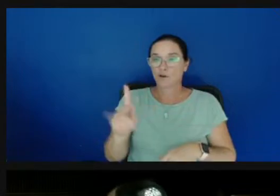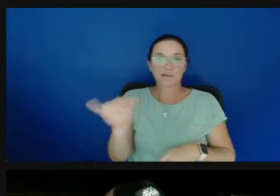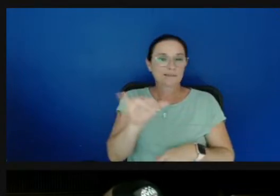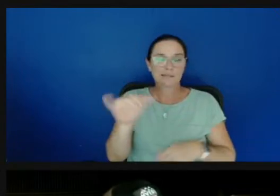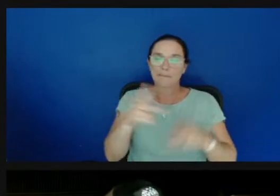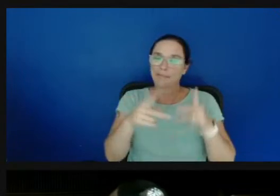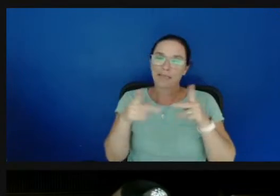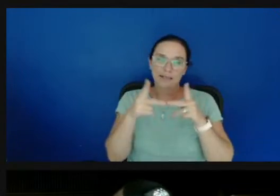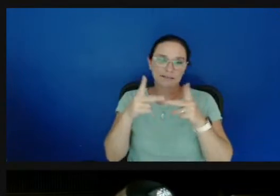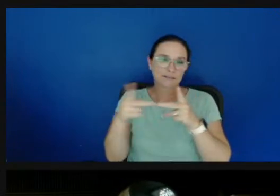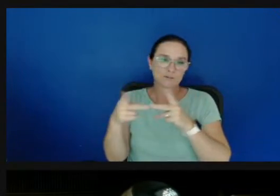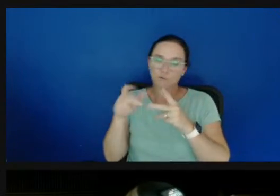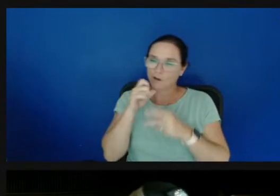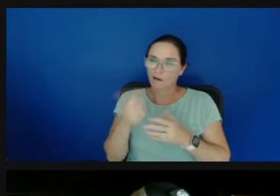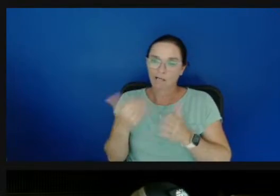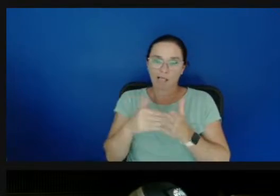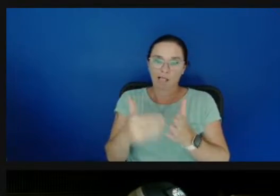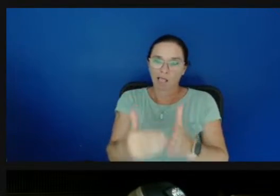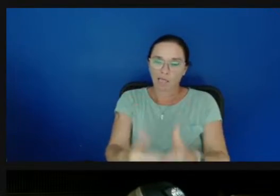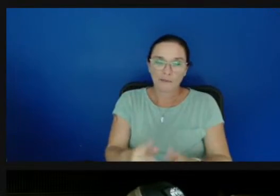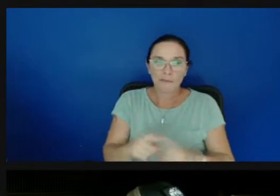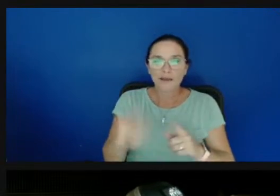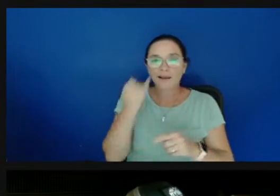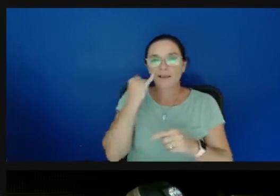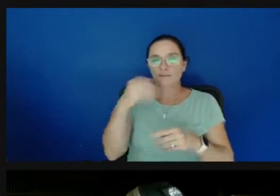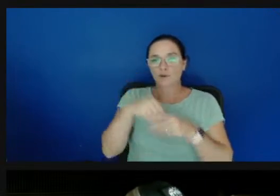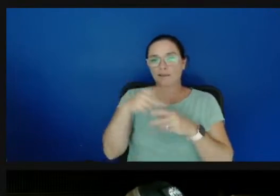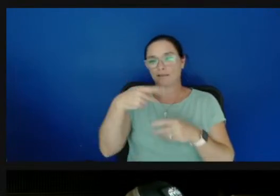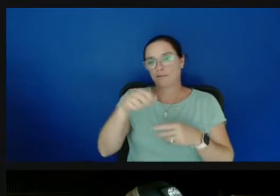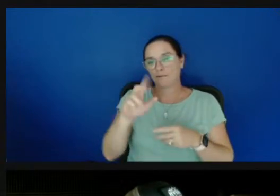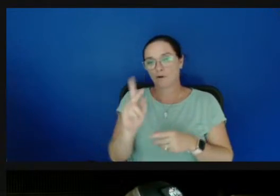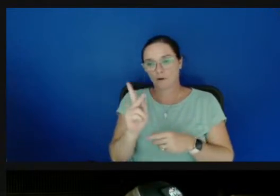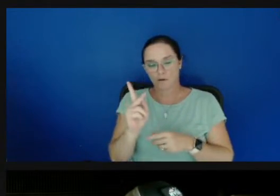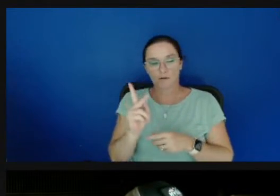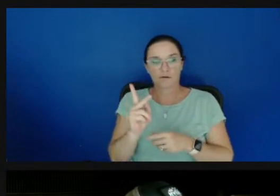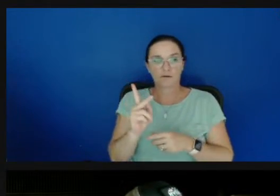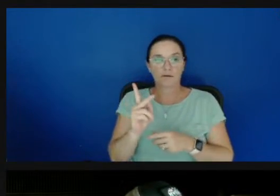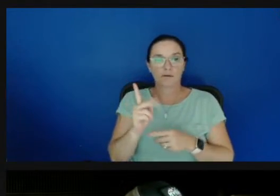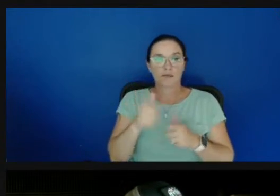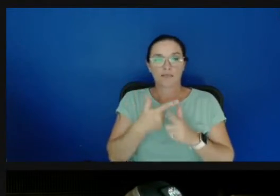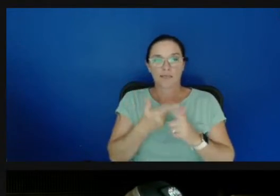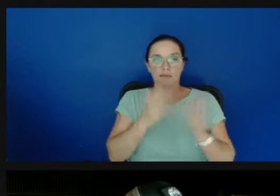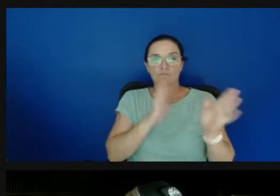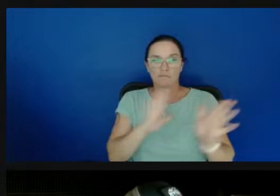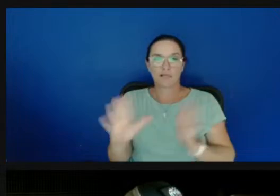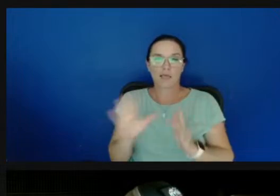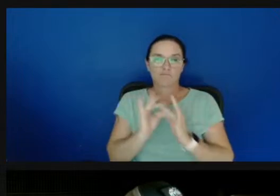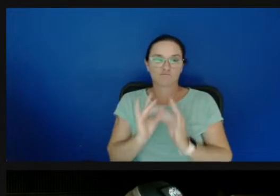we won't repeat again. But if you're in a park, then plan accordingly.